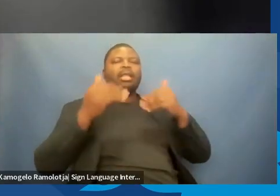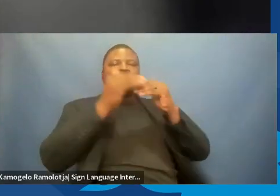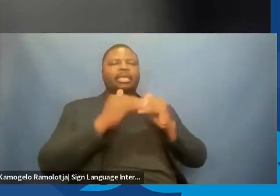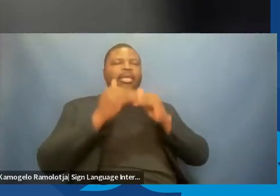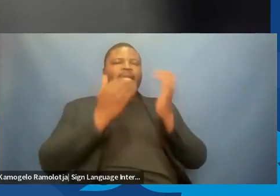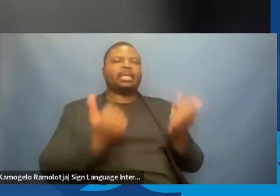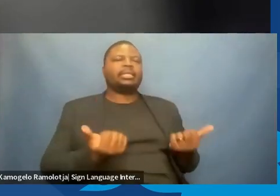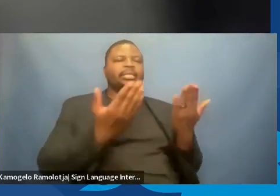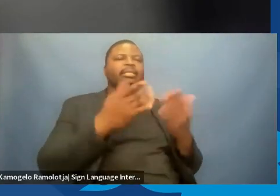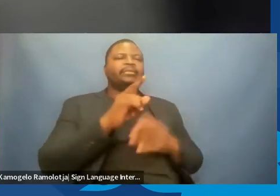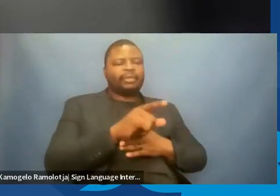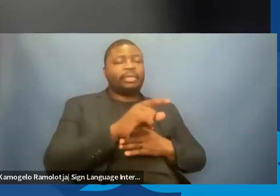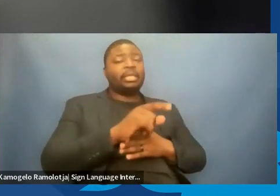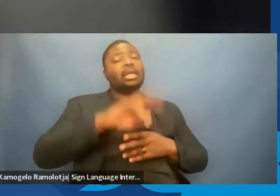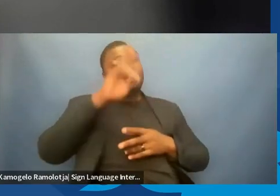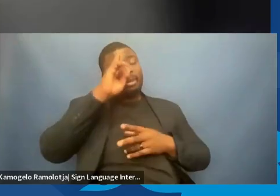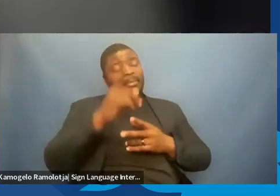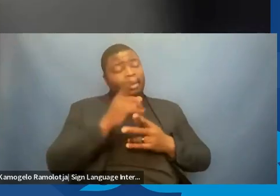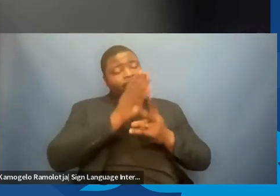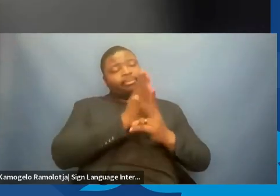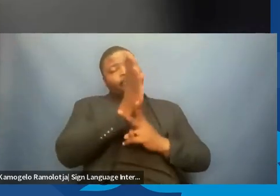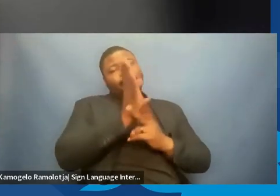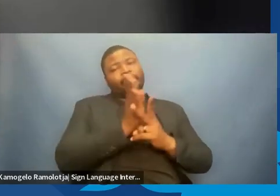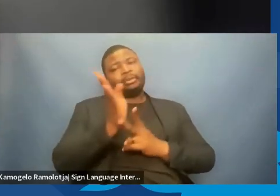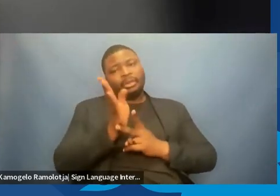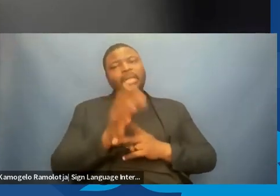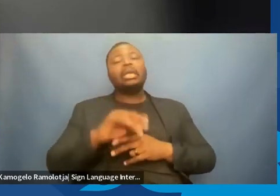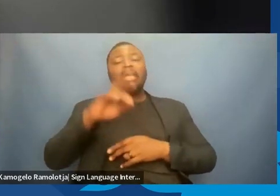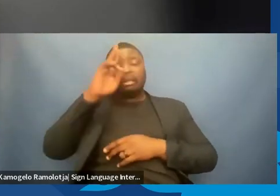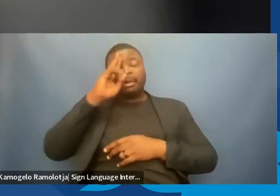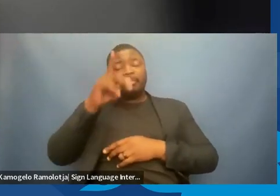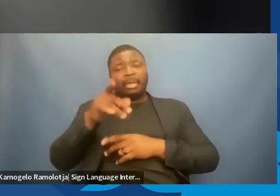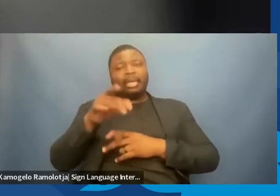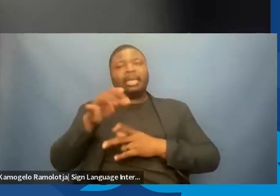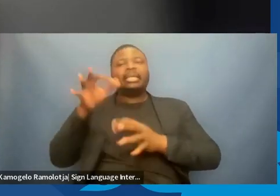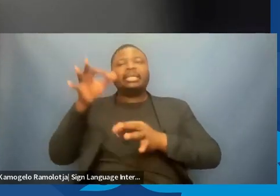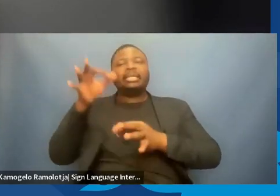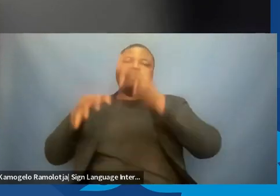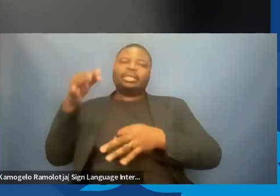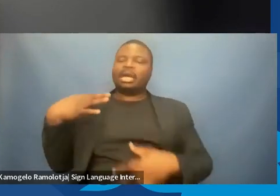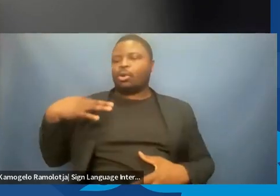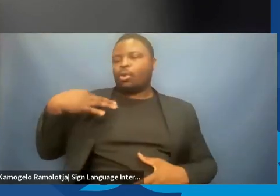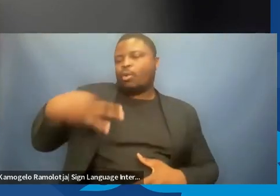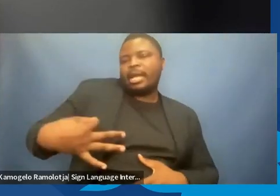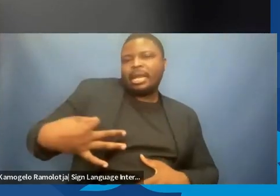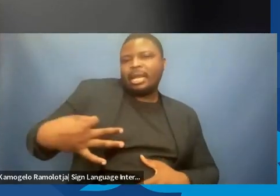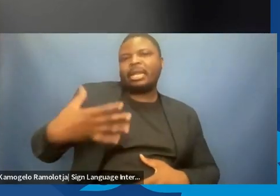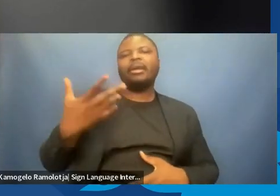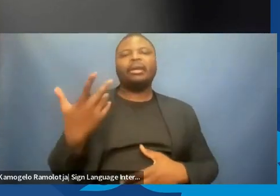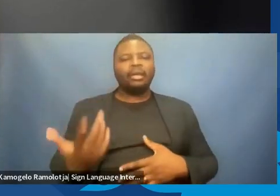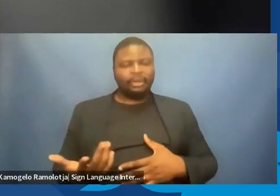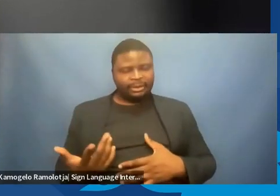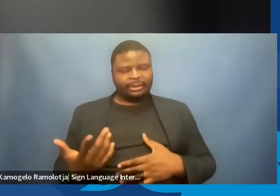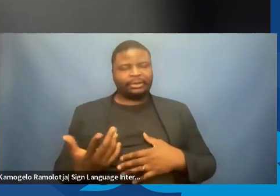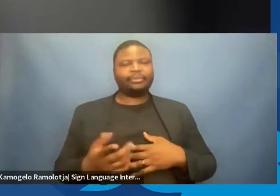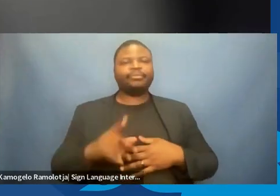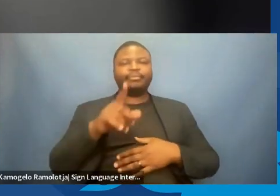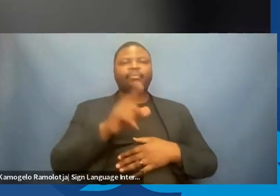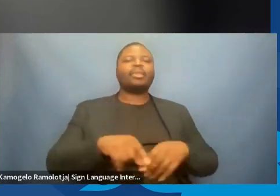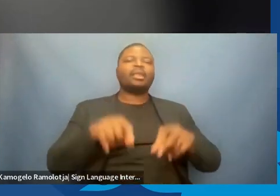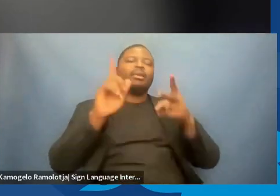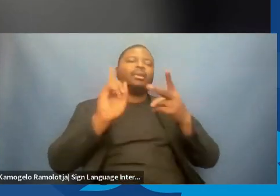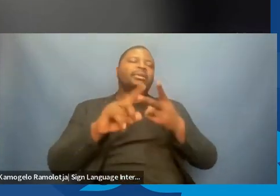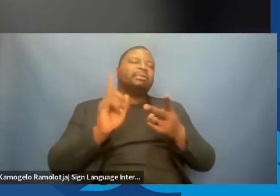it's twofold. It's political will, number one, if anything, but also the fear of